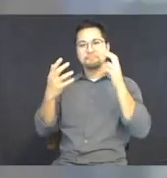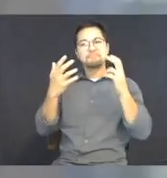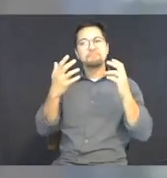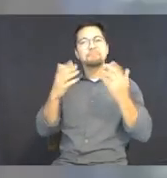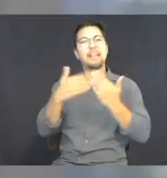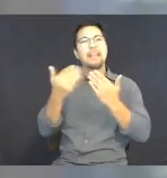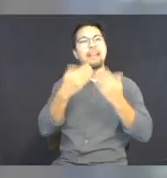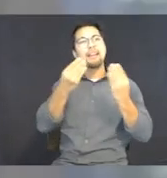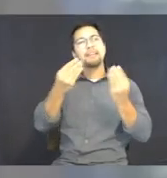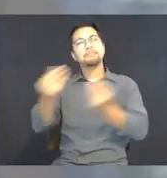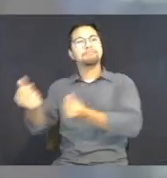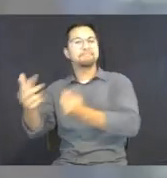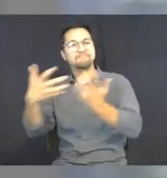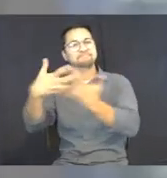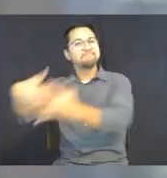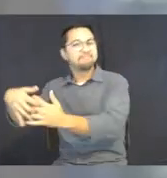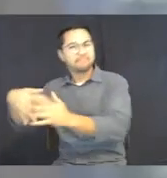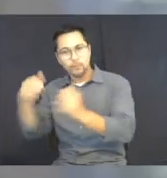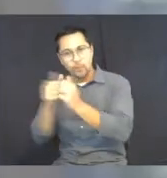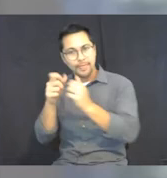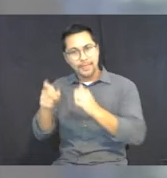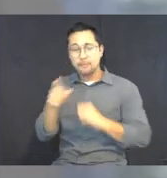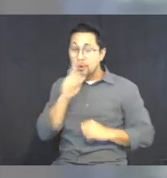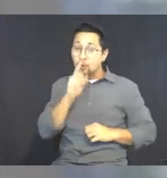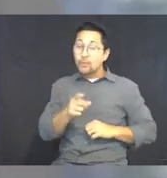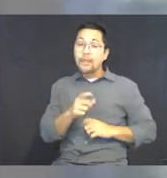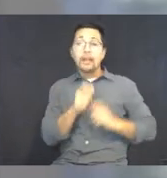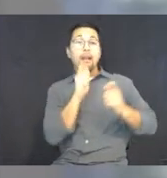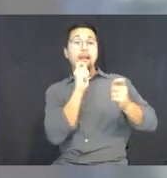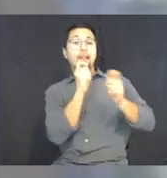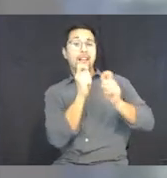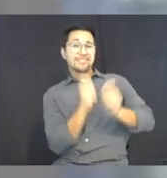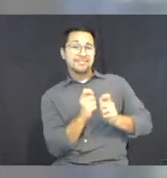with my meds in the morning, med box, and